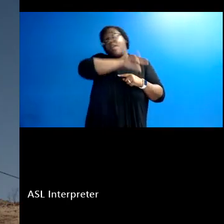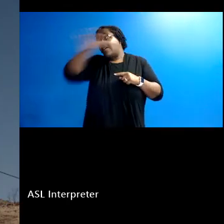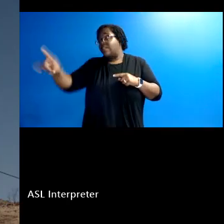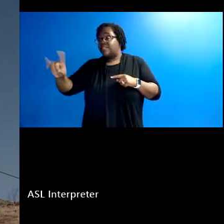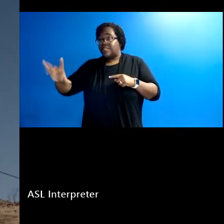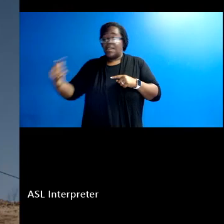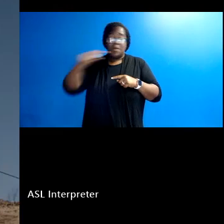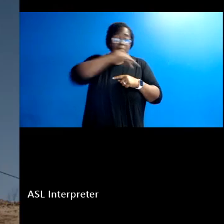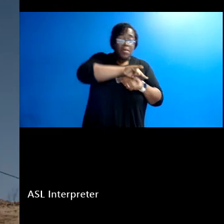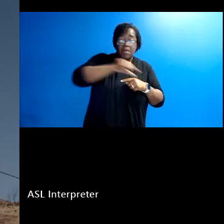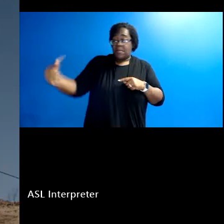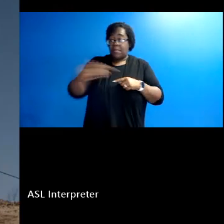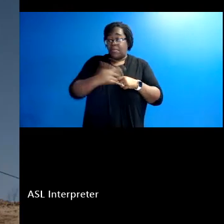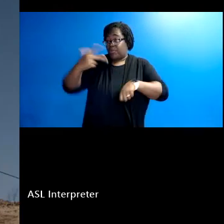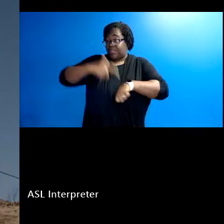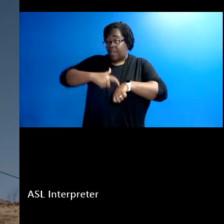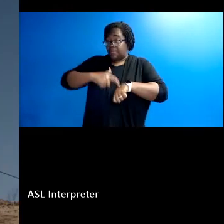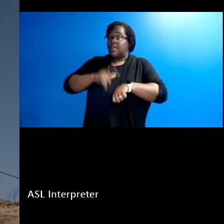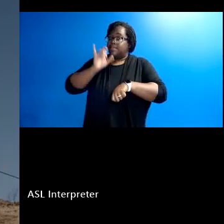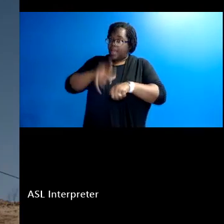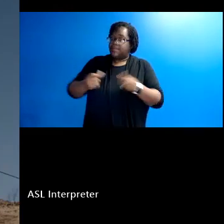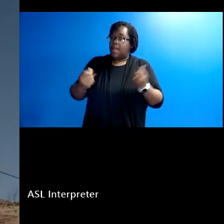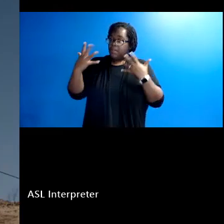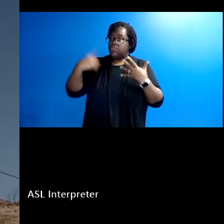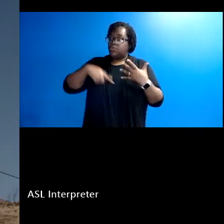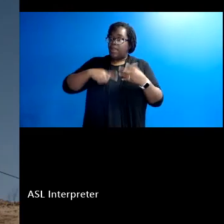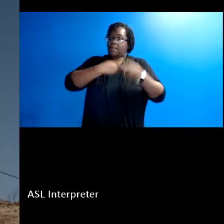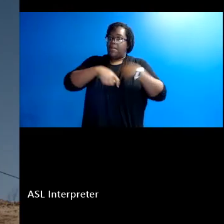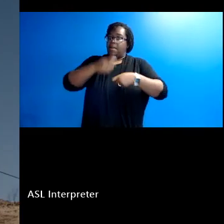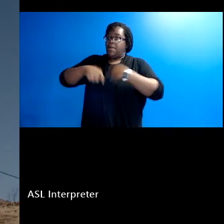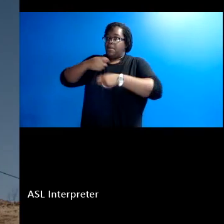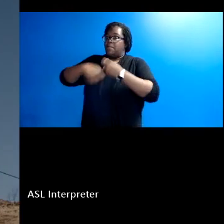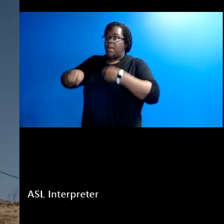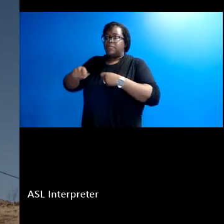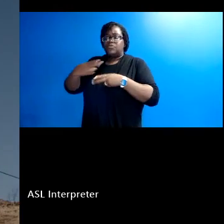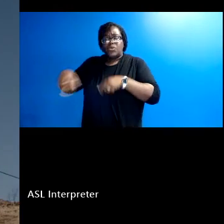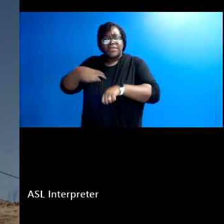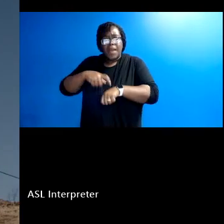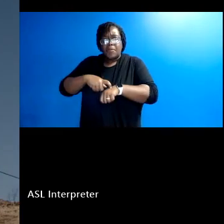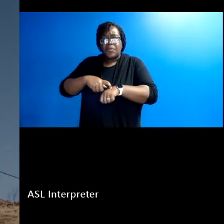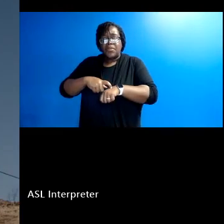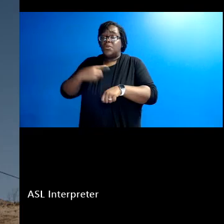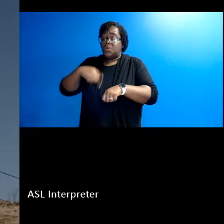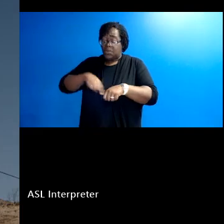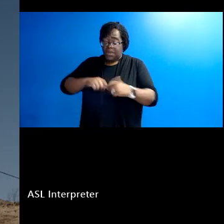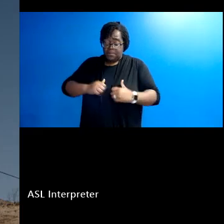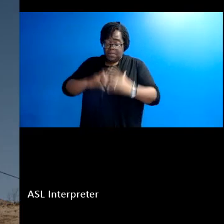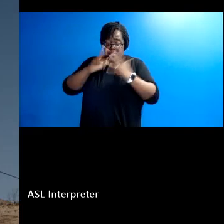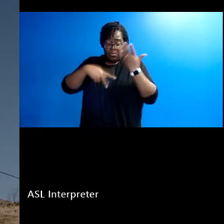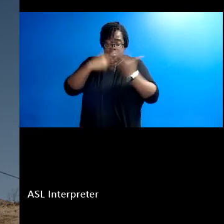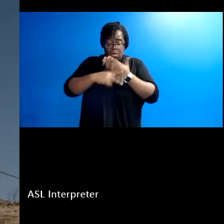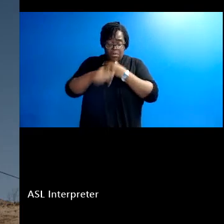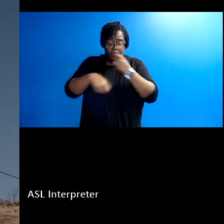So 3 trips across the country. And we've done all of this work in a short time. We've really launched this program in 2019. So